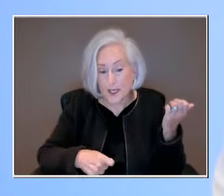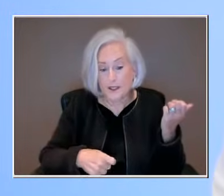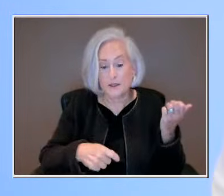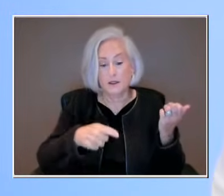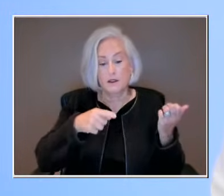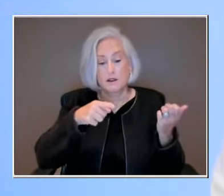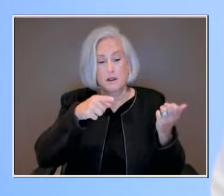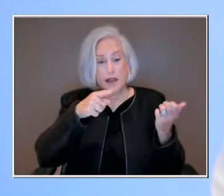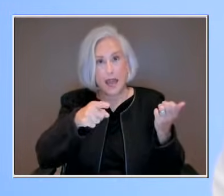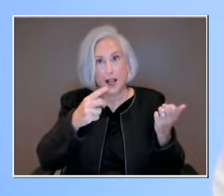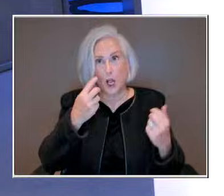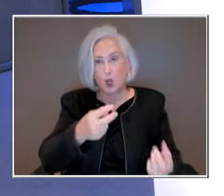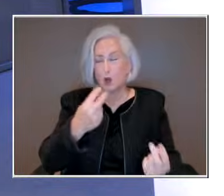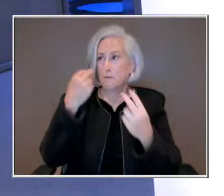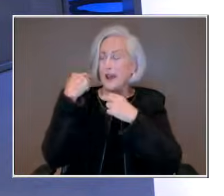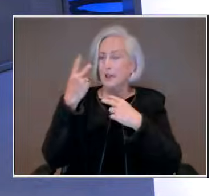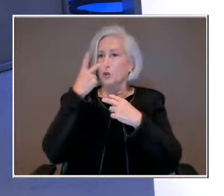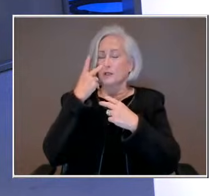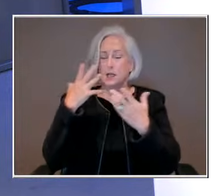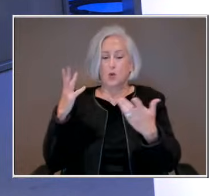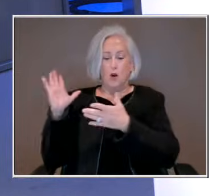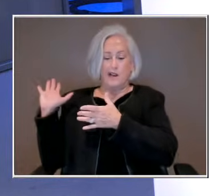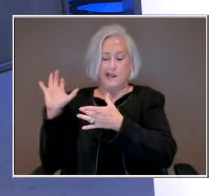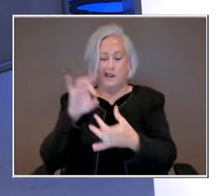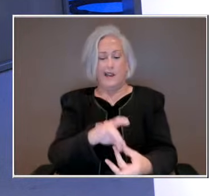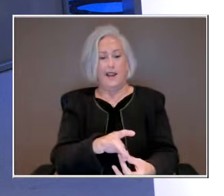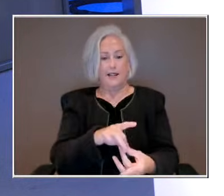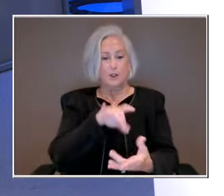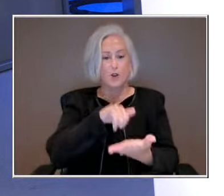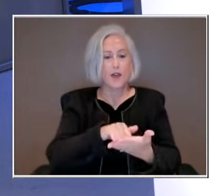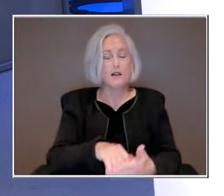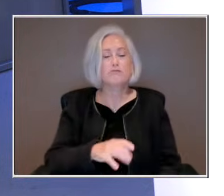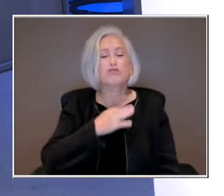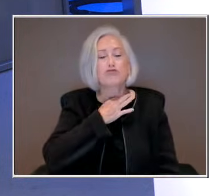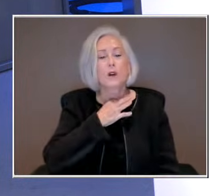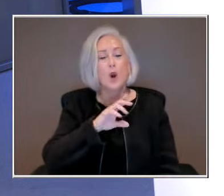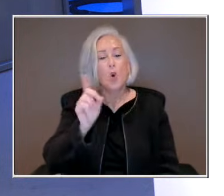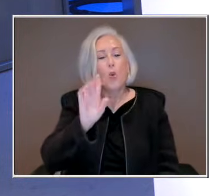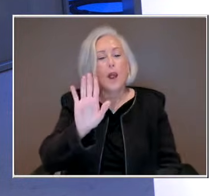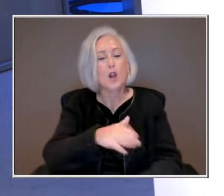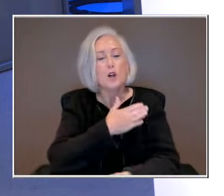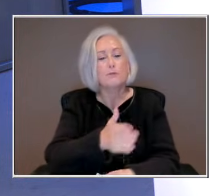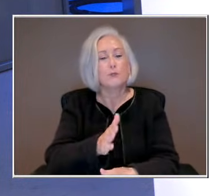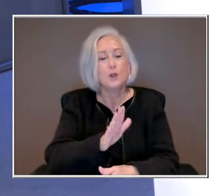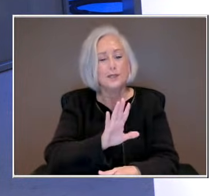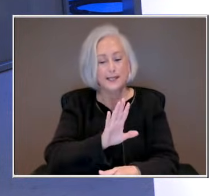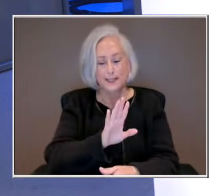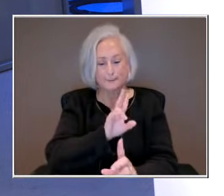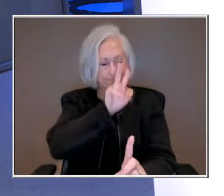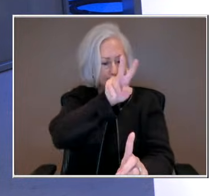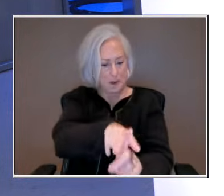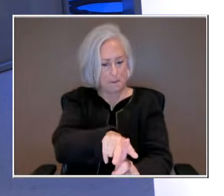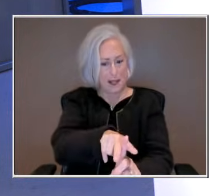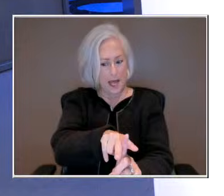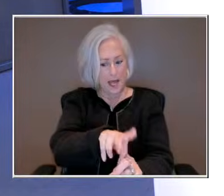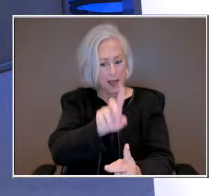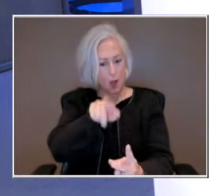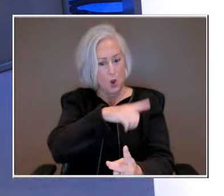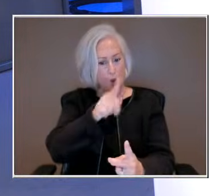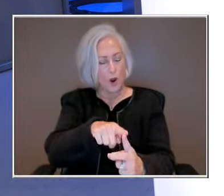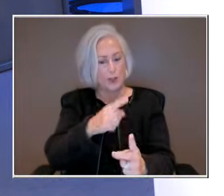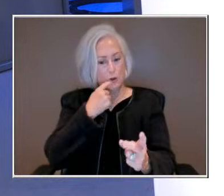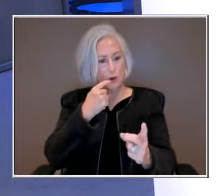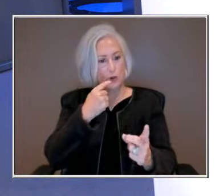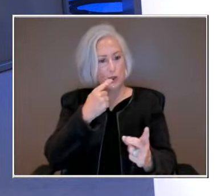those connections. So where would music possibly fall into the things that you might suggest a patient start taking up or